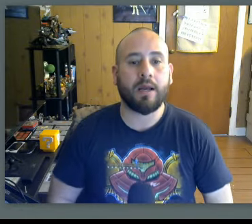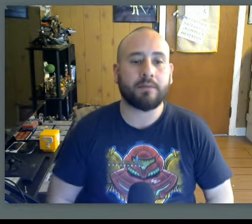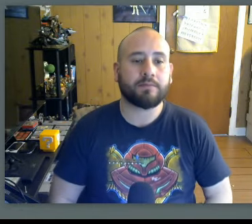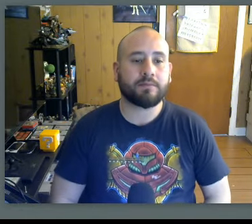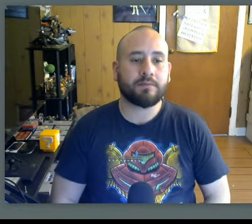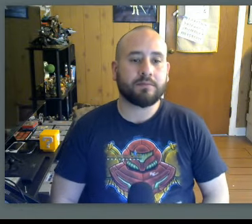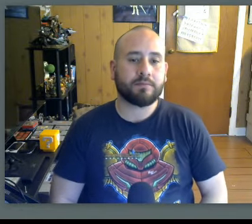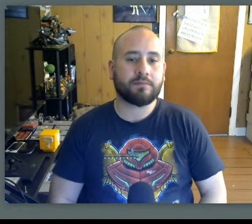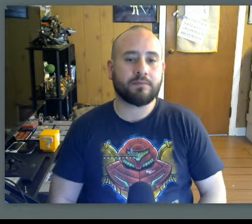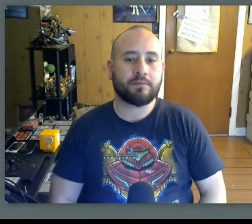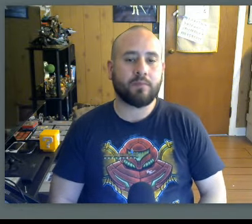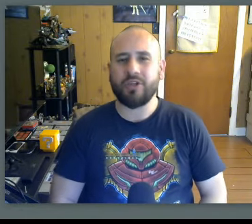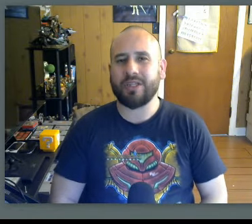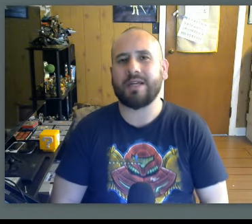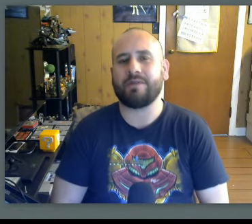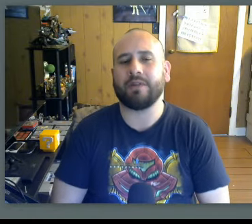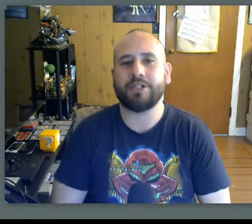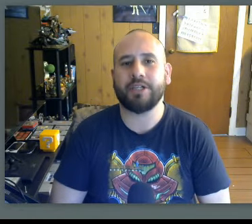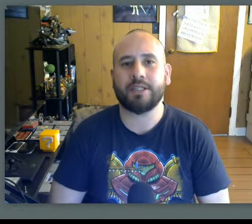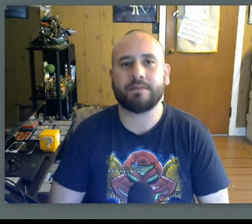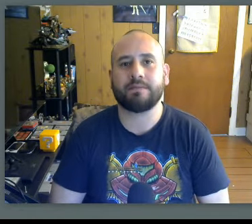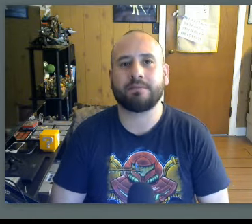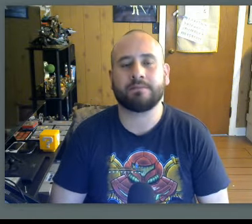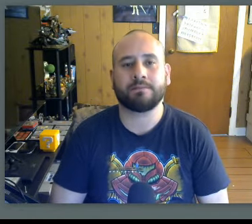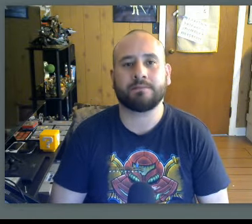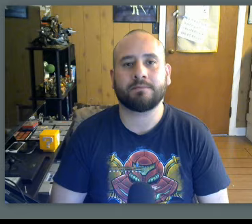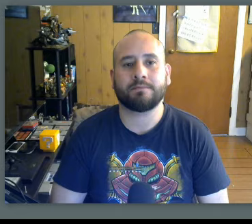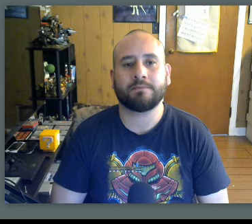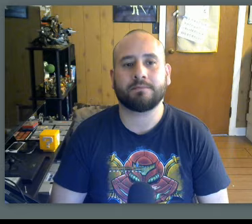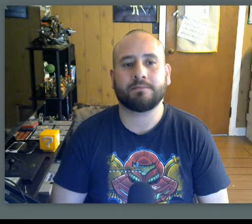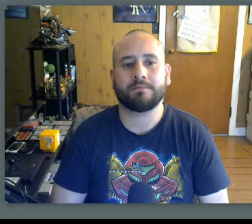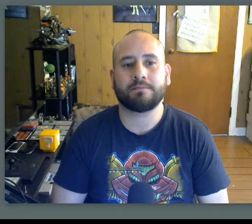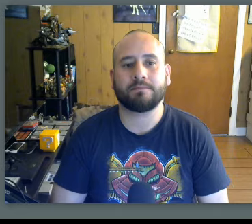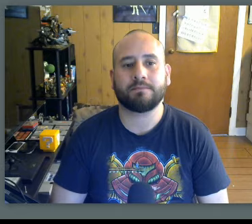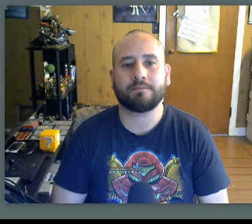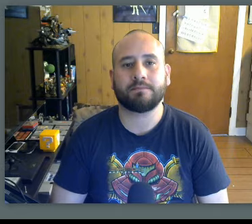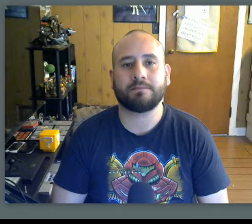All right, what do you think the sign for lunch is?